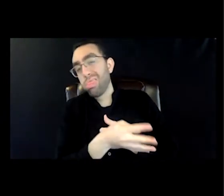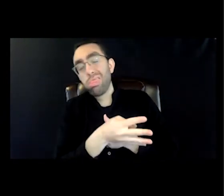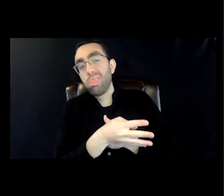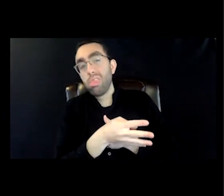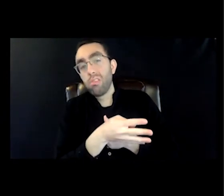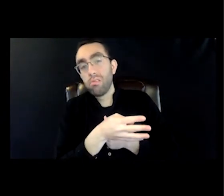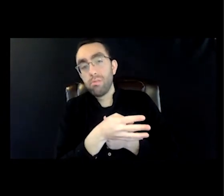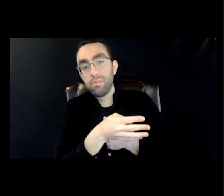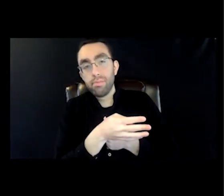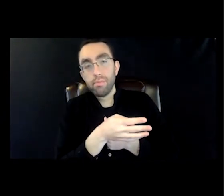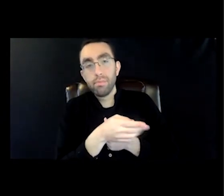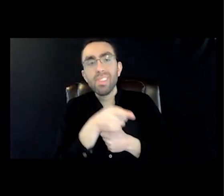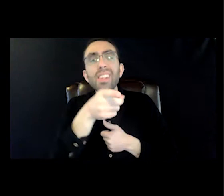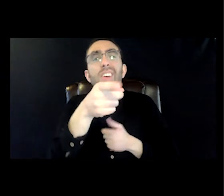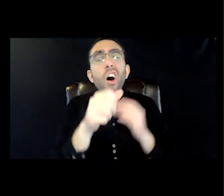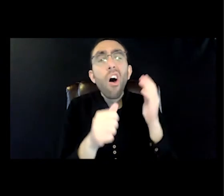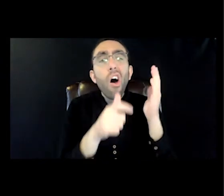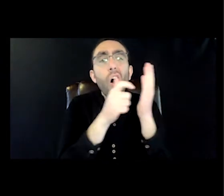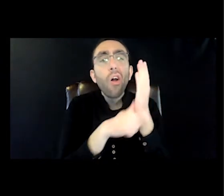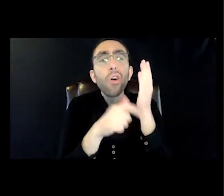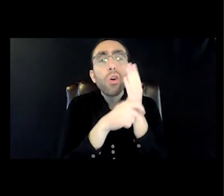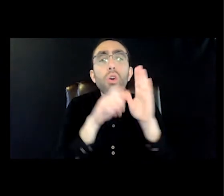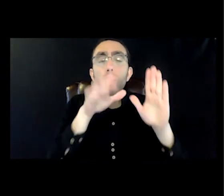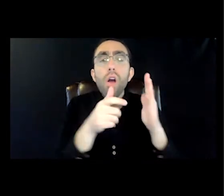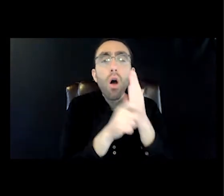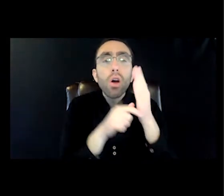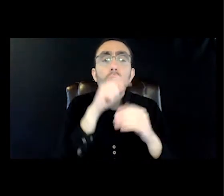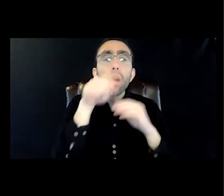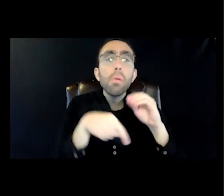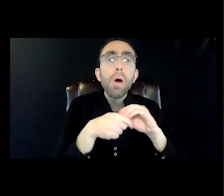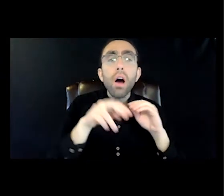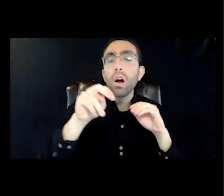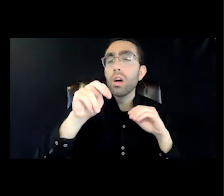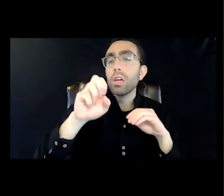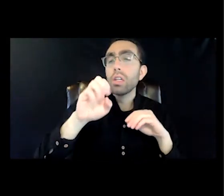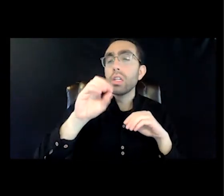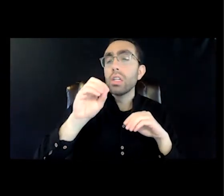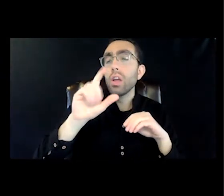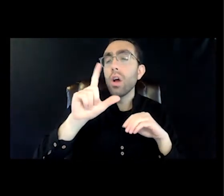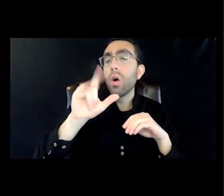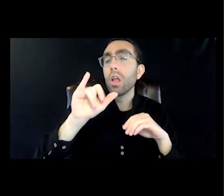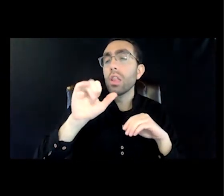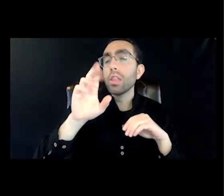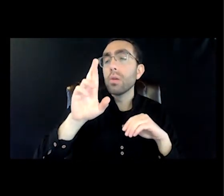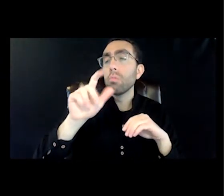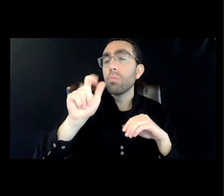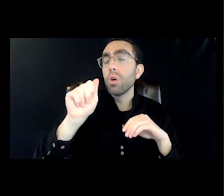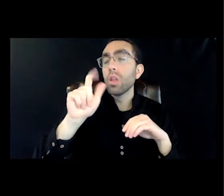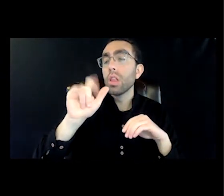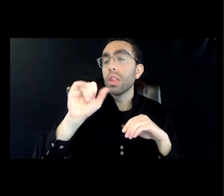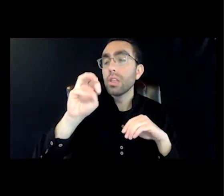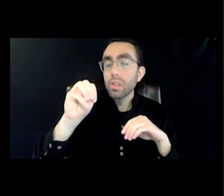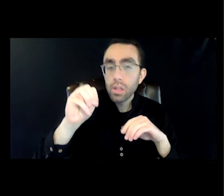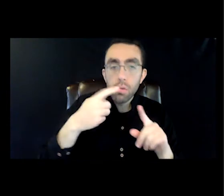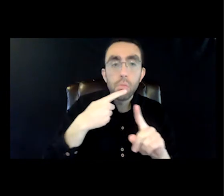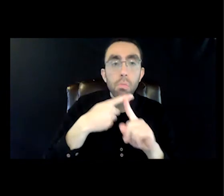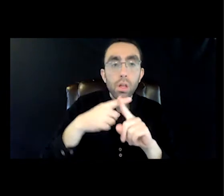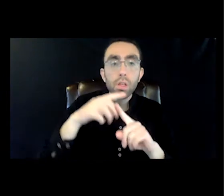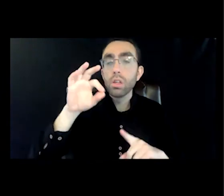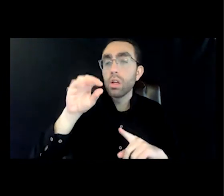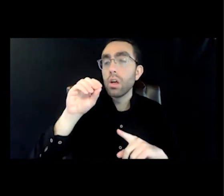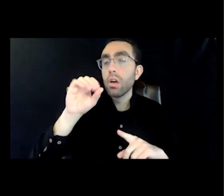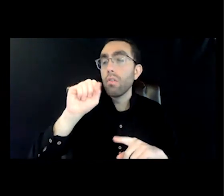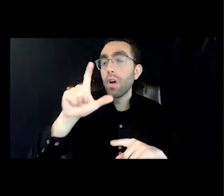And this is just a really great introductory article for anyone who's interested in this idea of fossil fuel industries